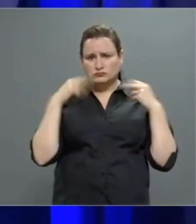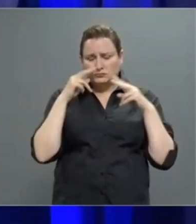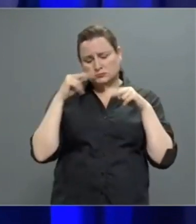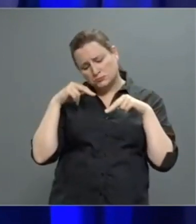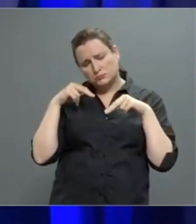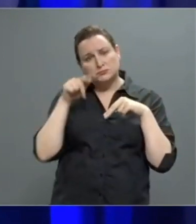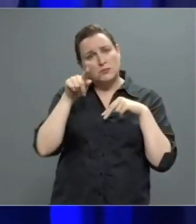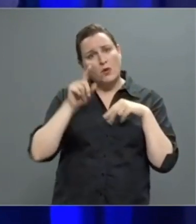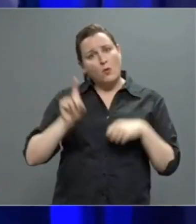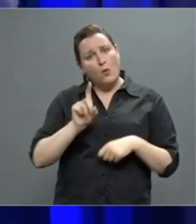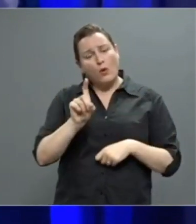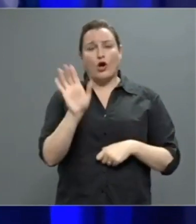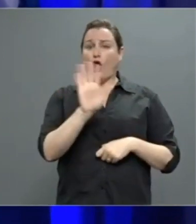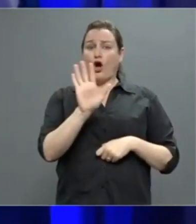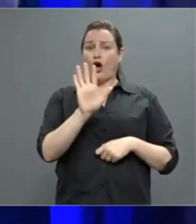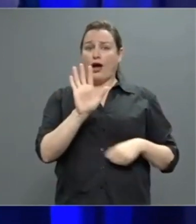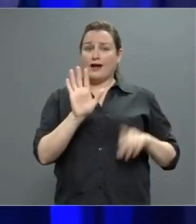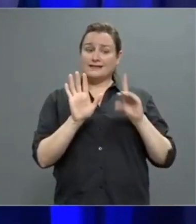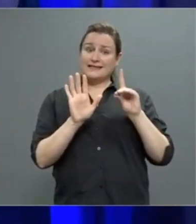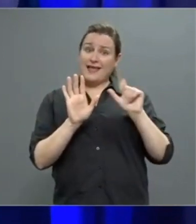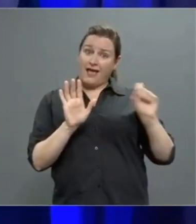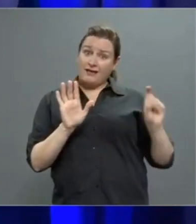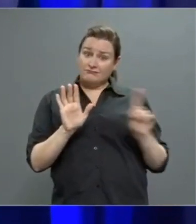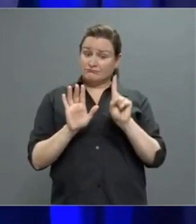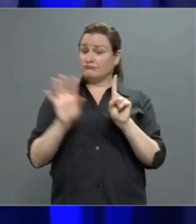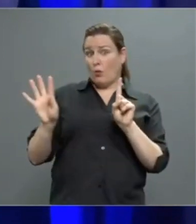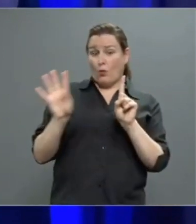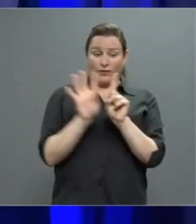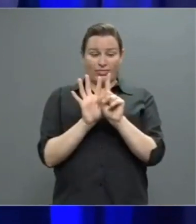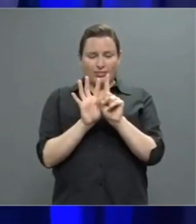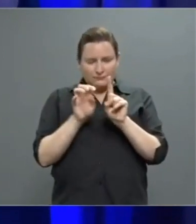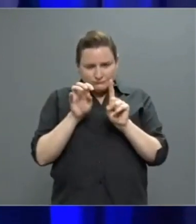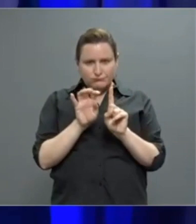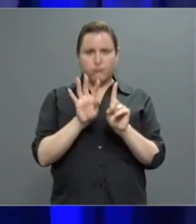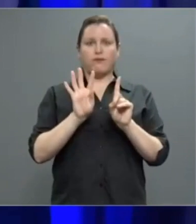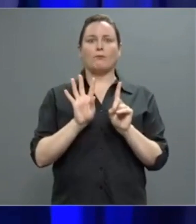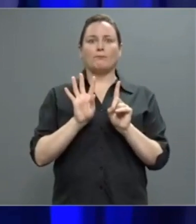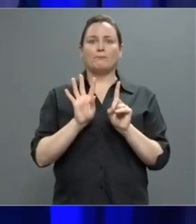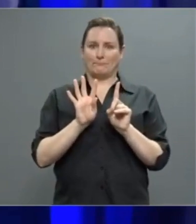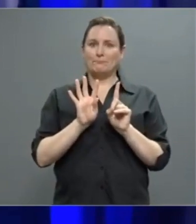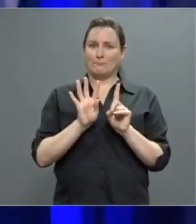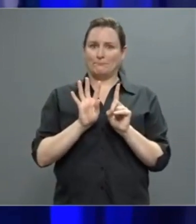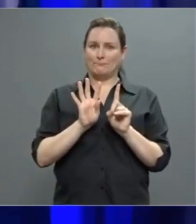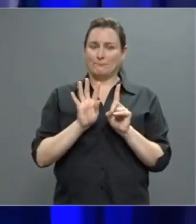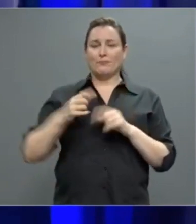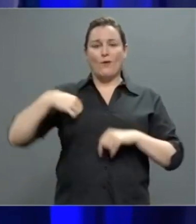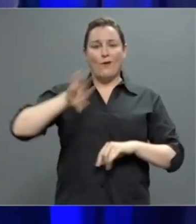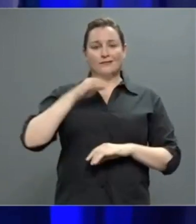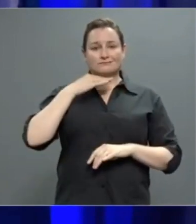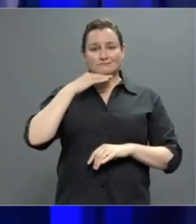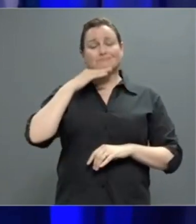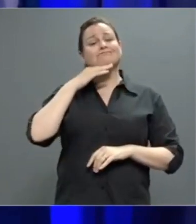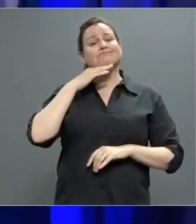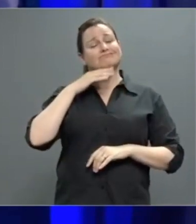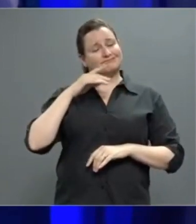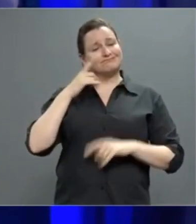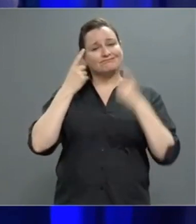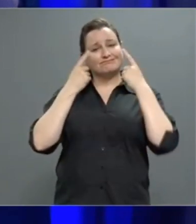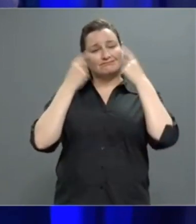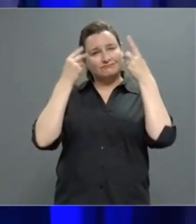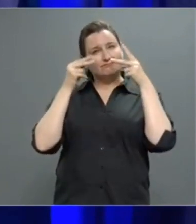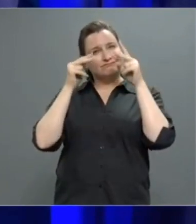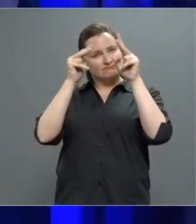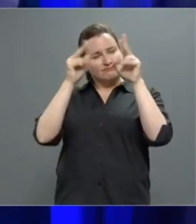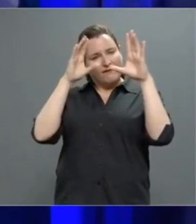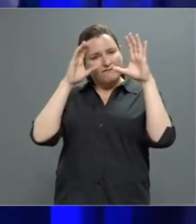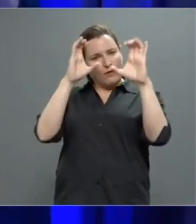now the DA walks alongside you, the people of South Africa, with our chins held high and our eyes focused, not